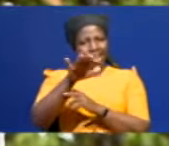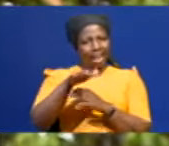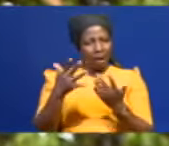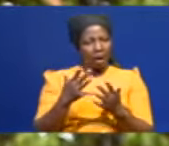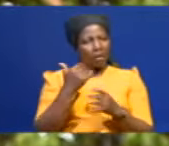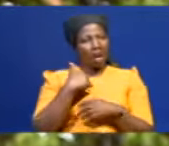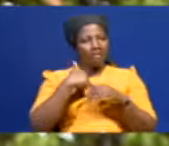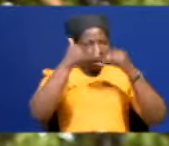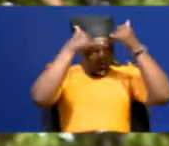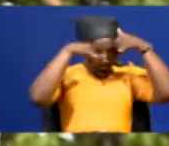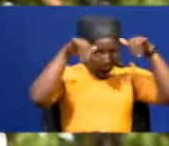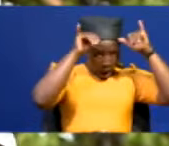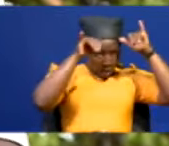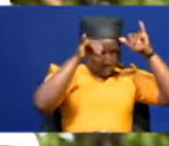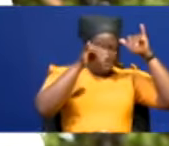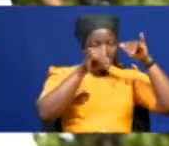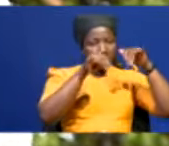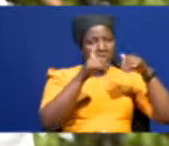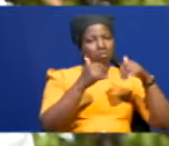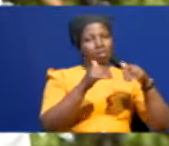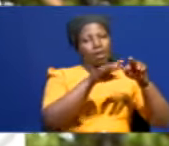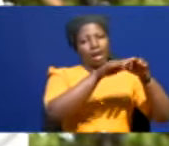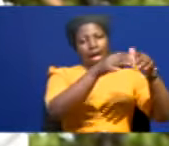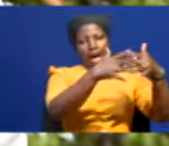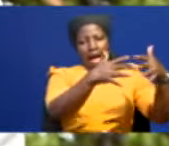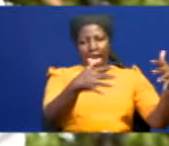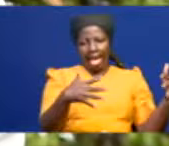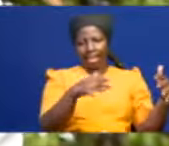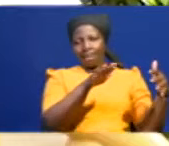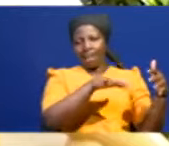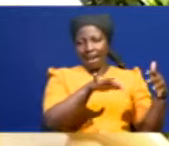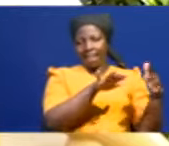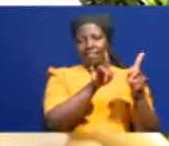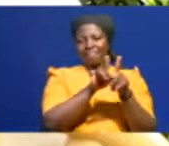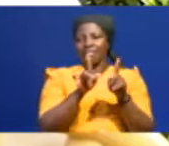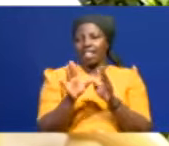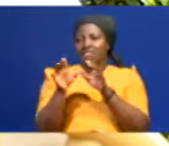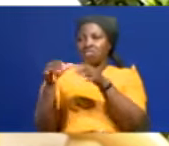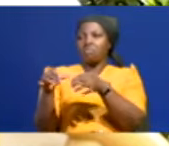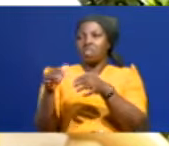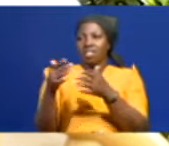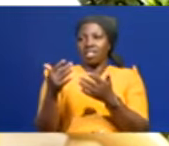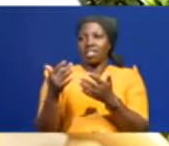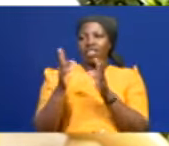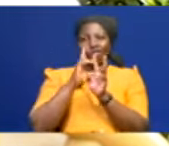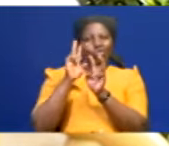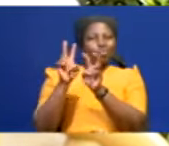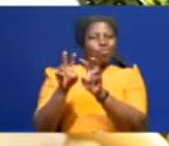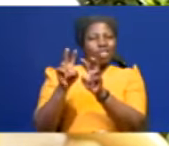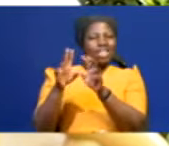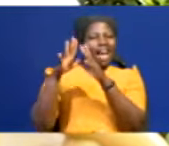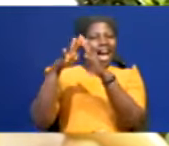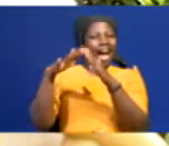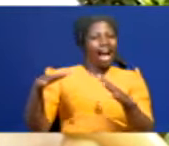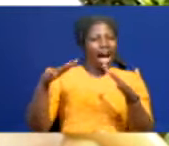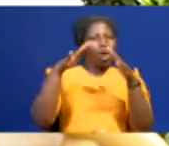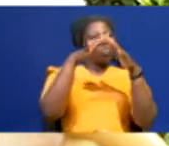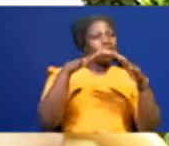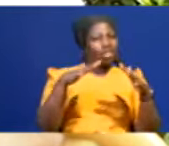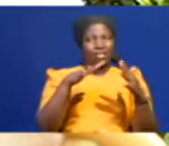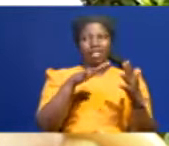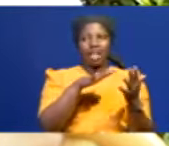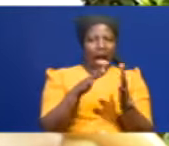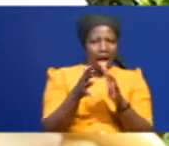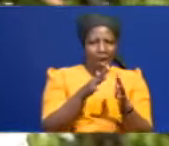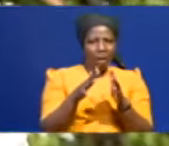where cows were, you know, sleeping. Then a community looking house. And